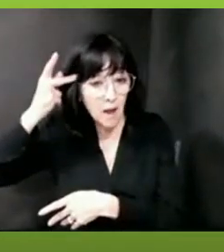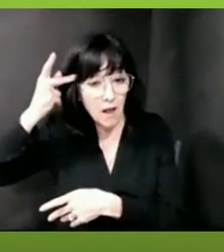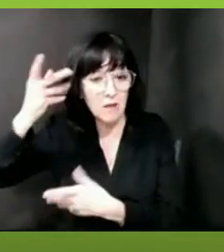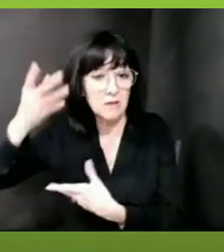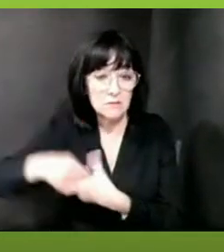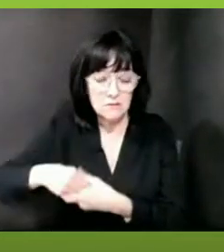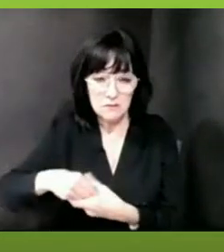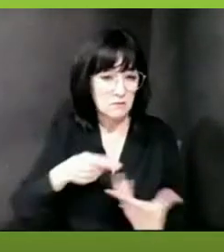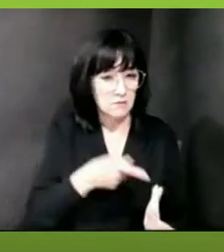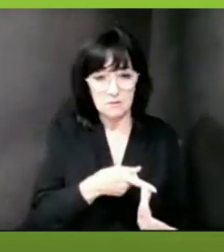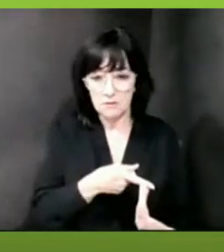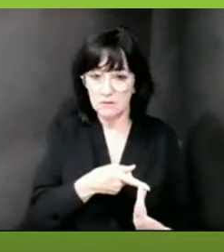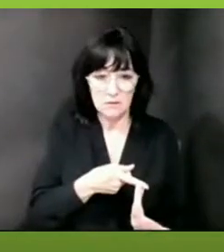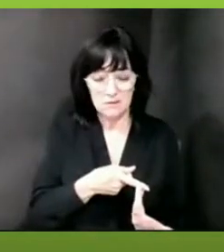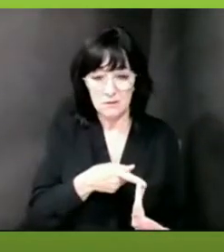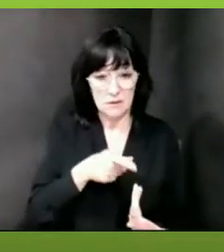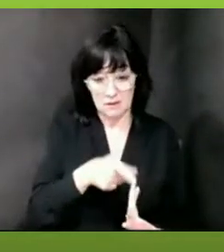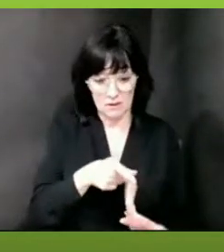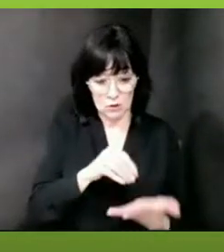feet from their bed to their computer,